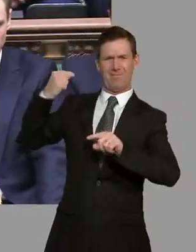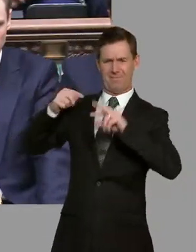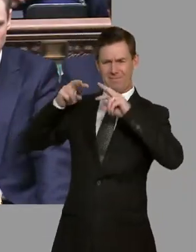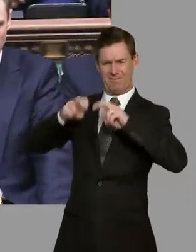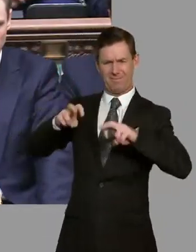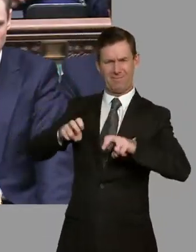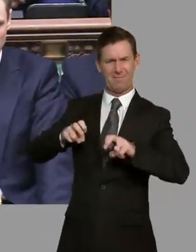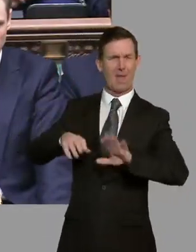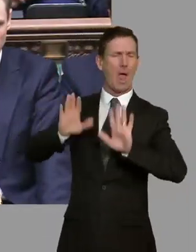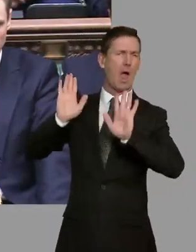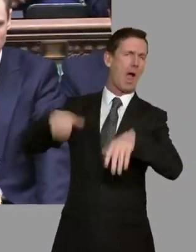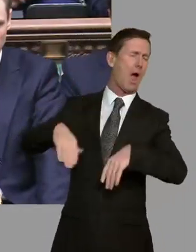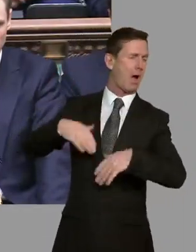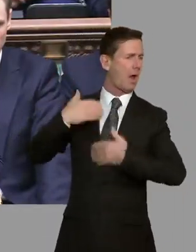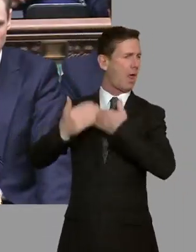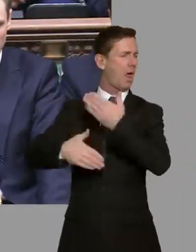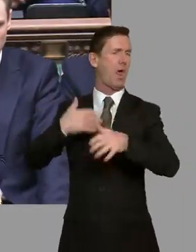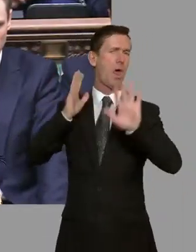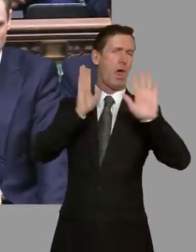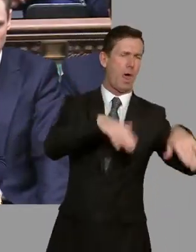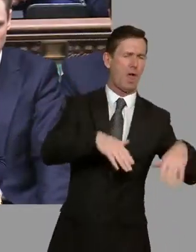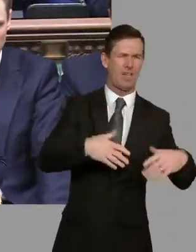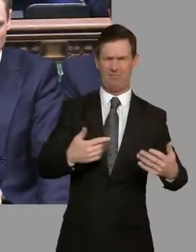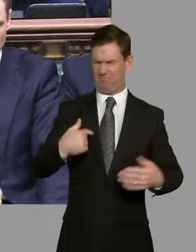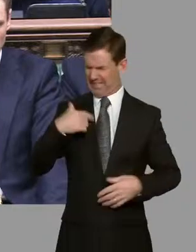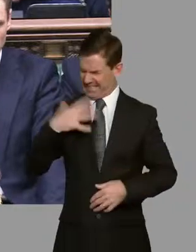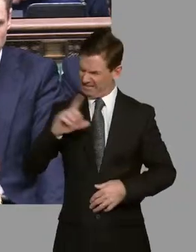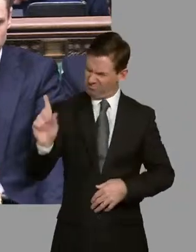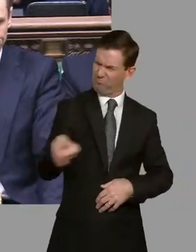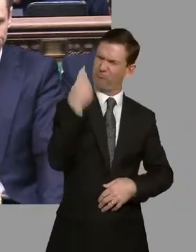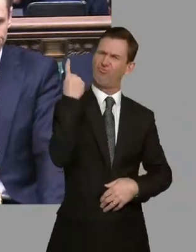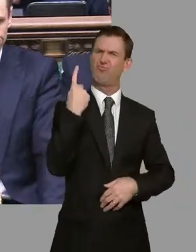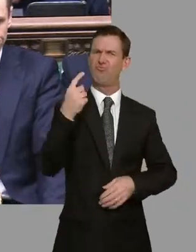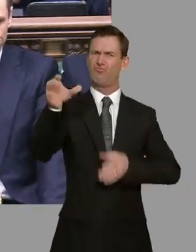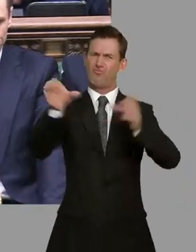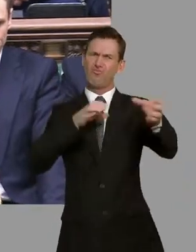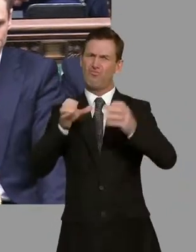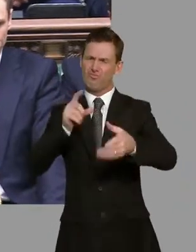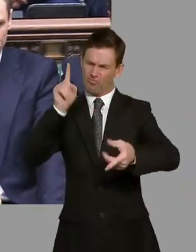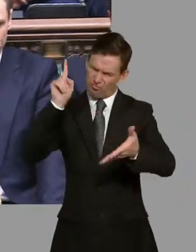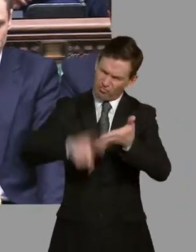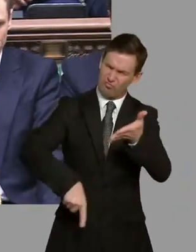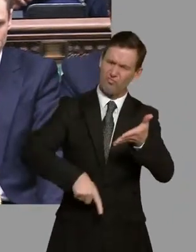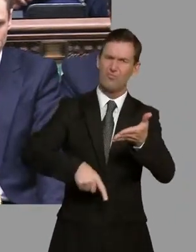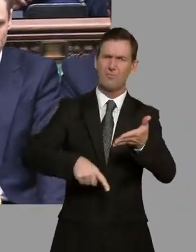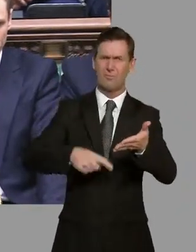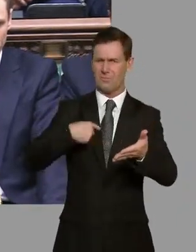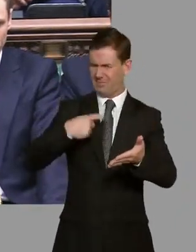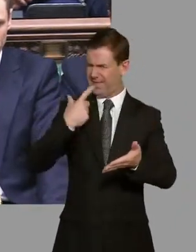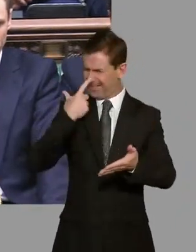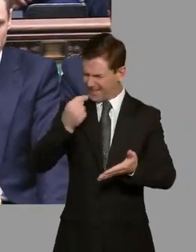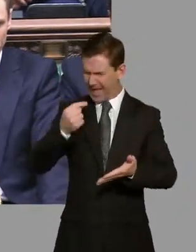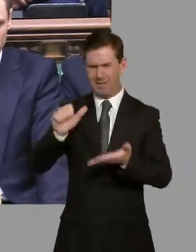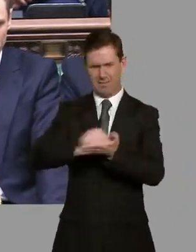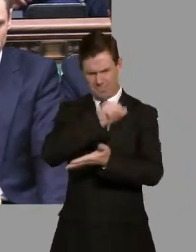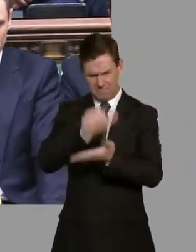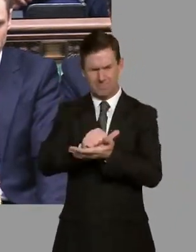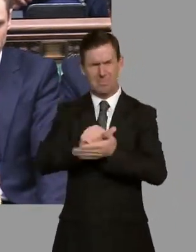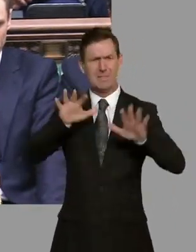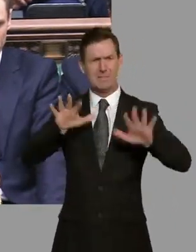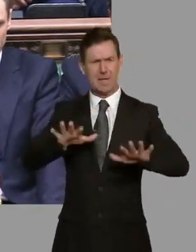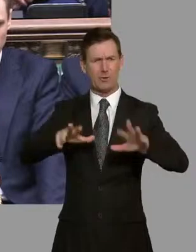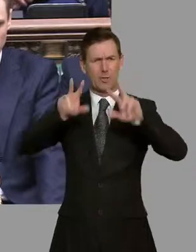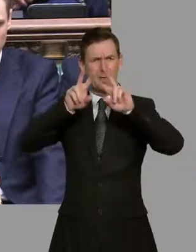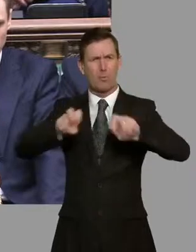to have actions, take on more, and still have a national inquiry. So why won't he listen to victims and launch